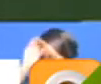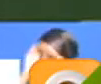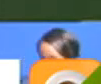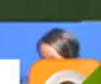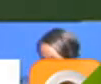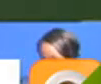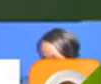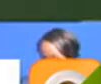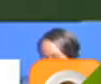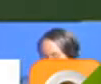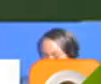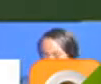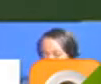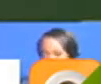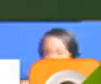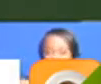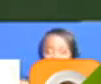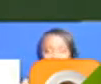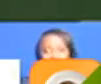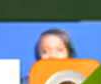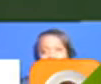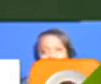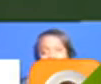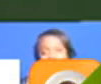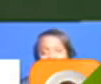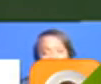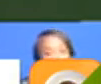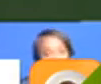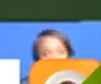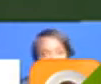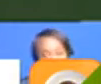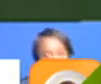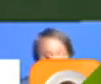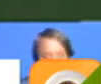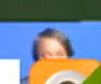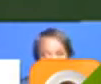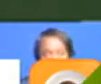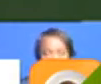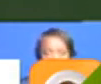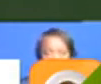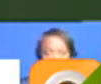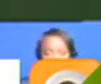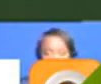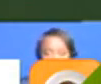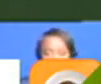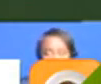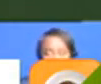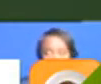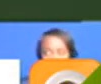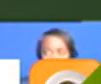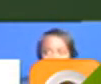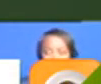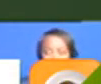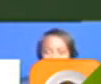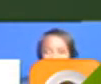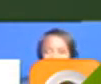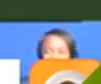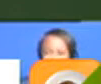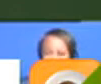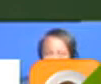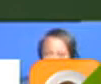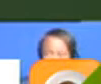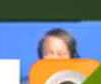forward. And as I have said, we want to move the country forward at the